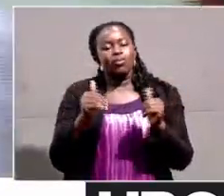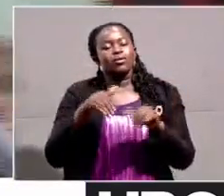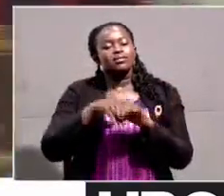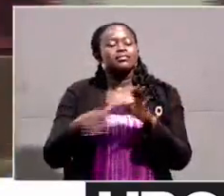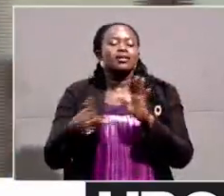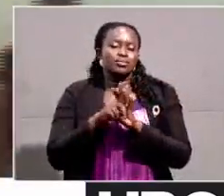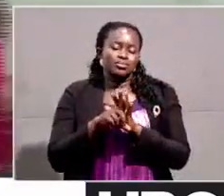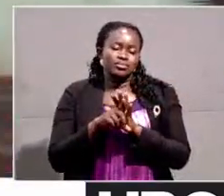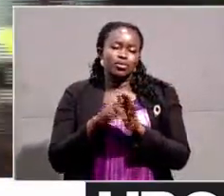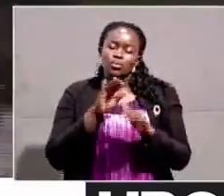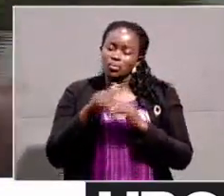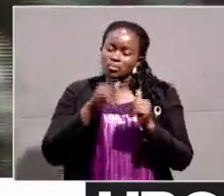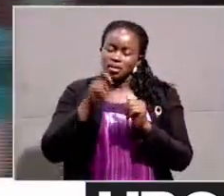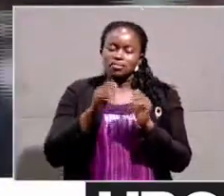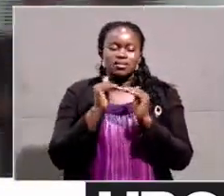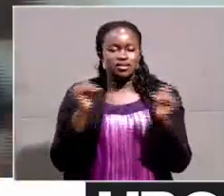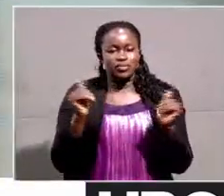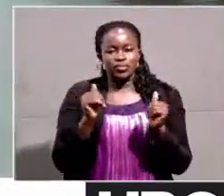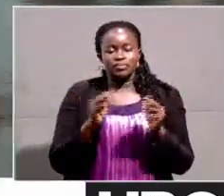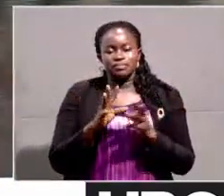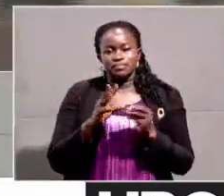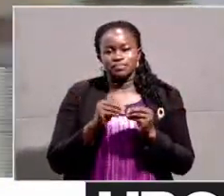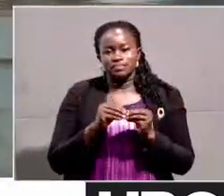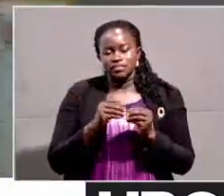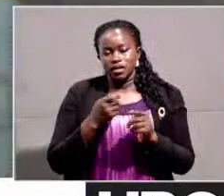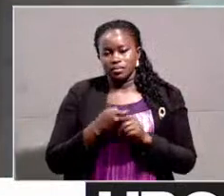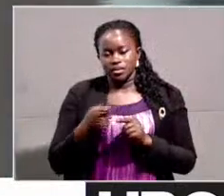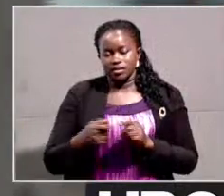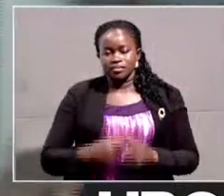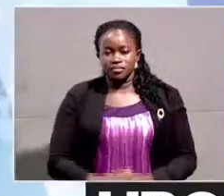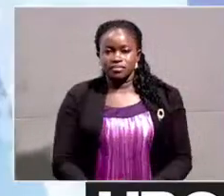Farida and Stephen Kalisia in Kampala.